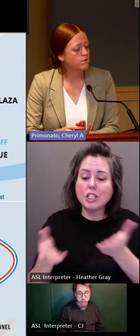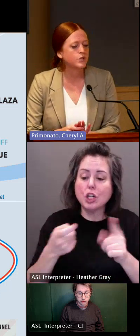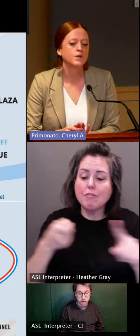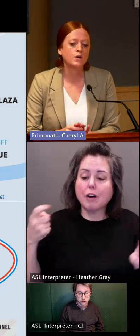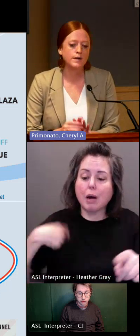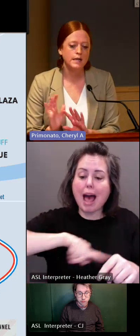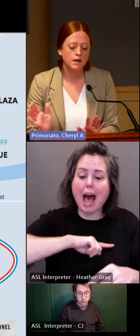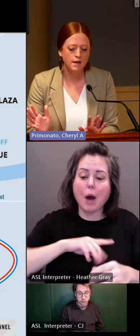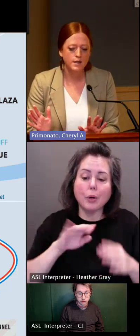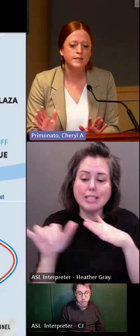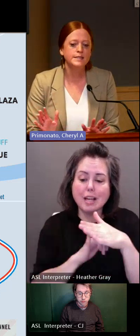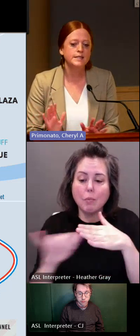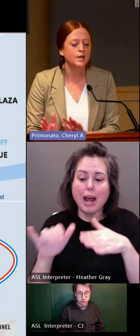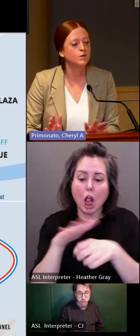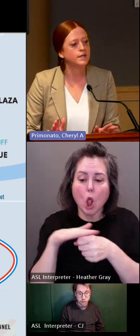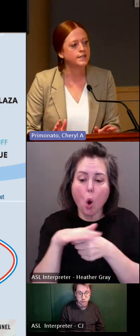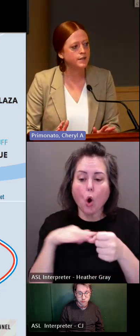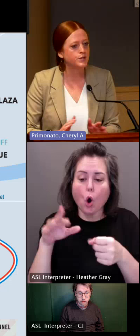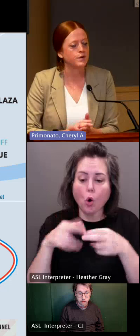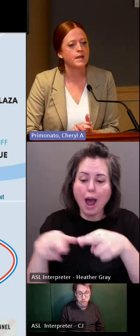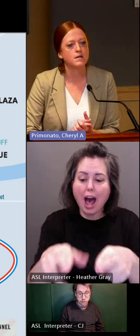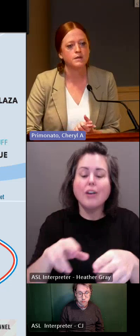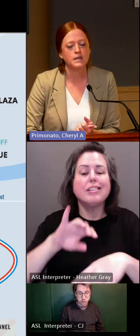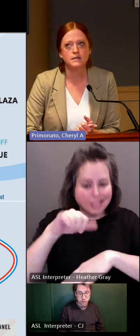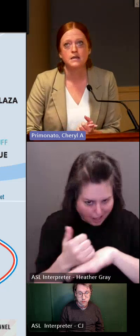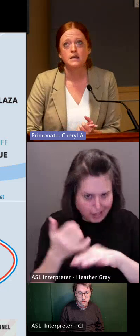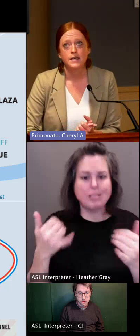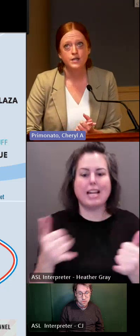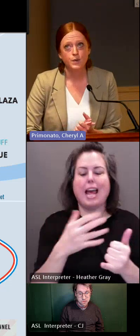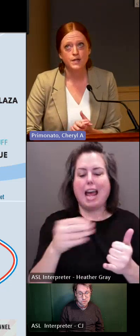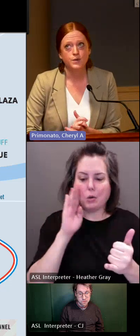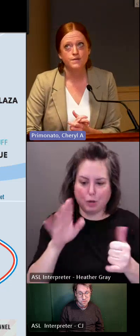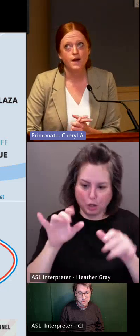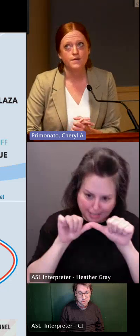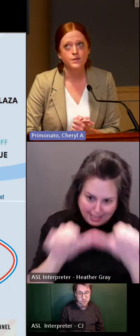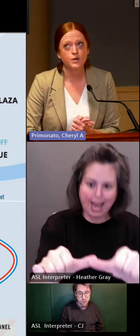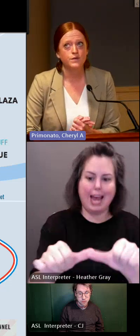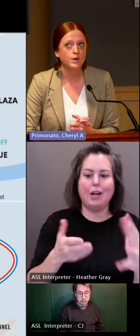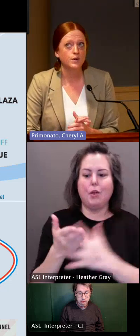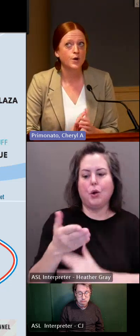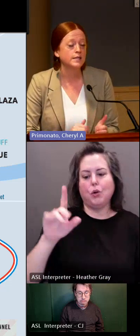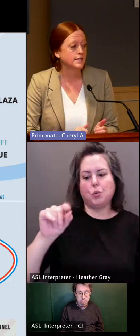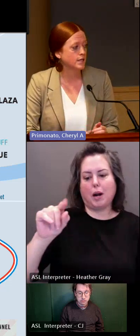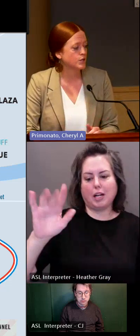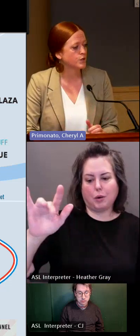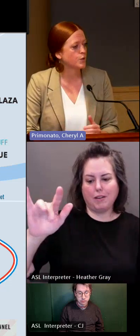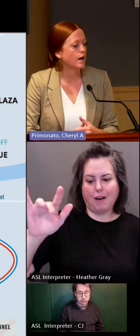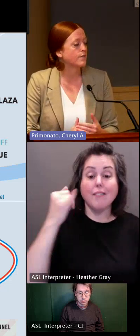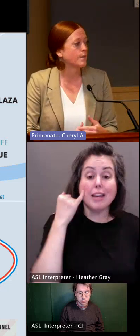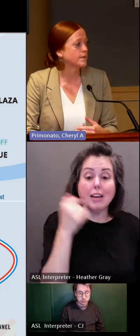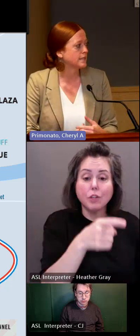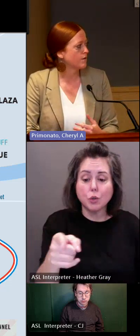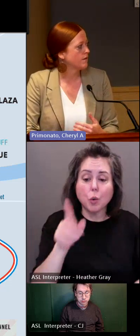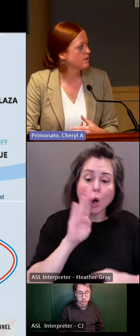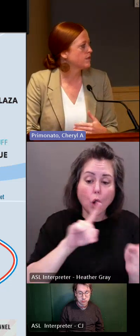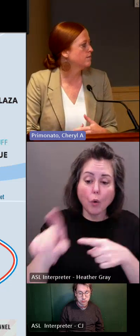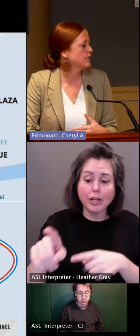local route, which is already in place today and will continue to remain in place in 2025. So if you're going to Station Square from the